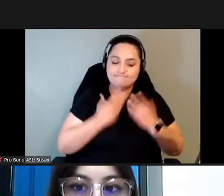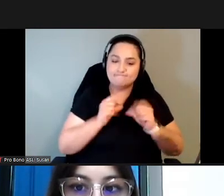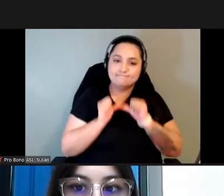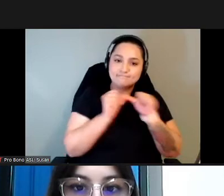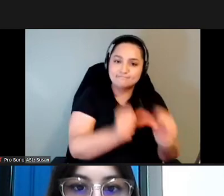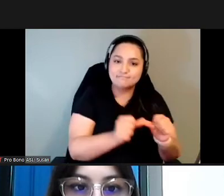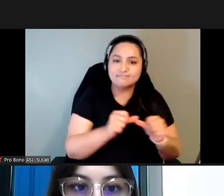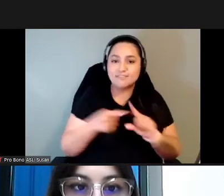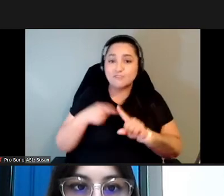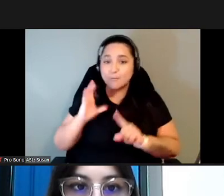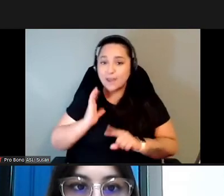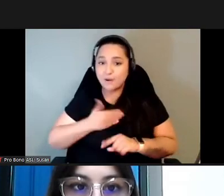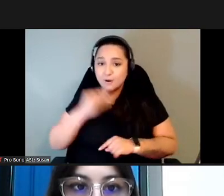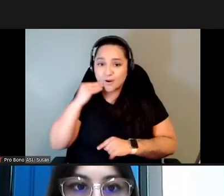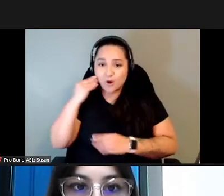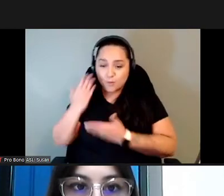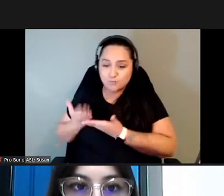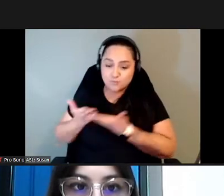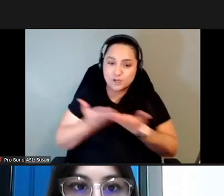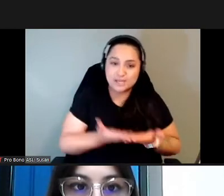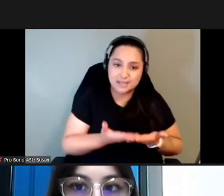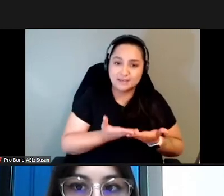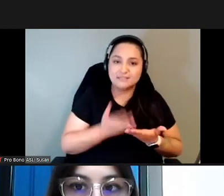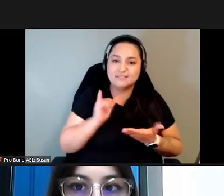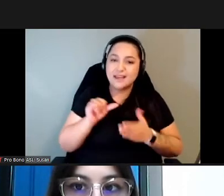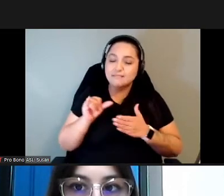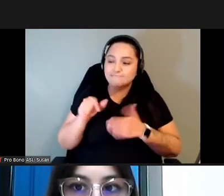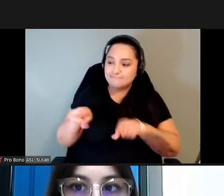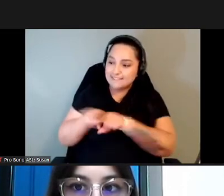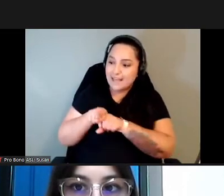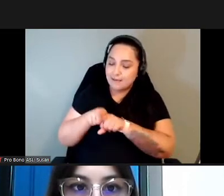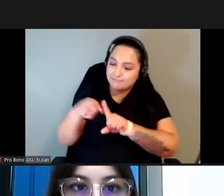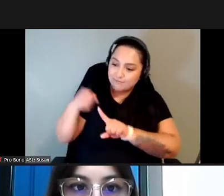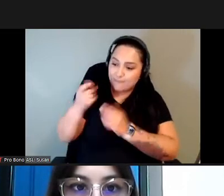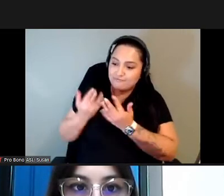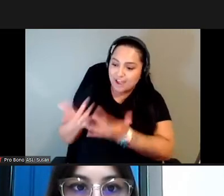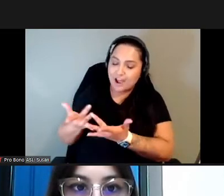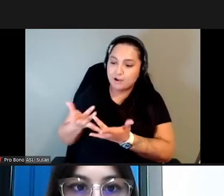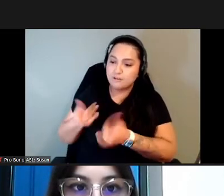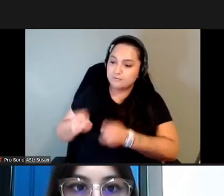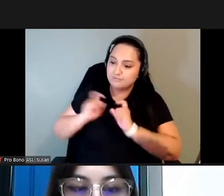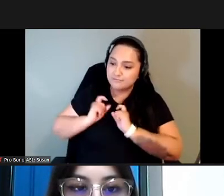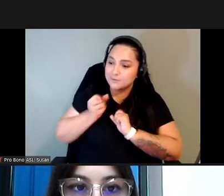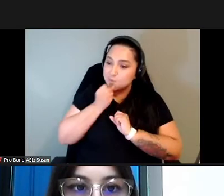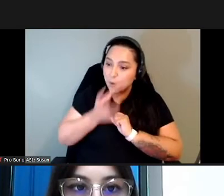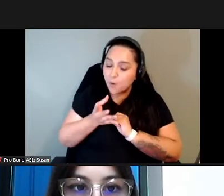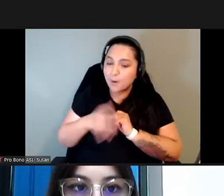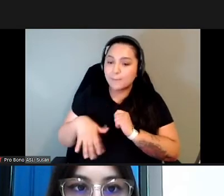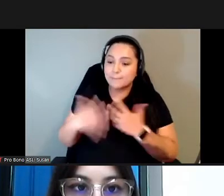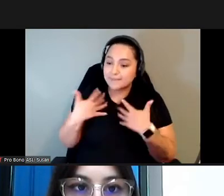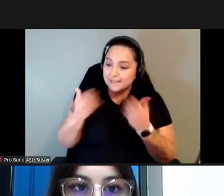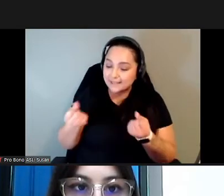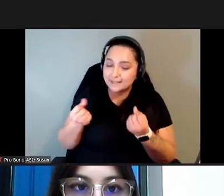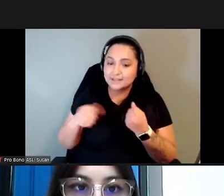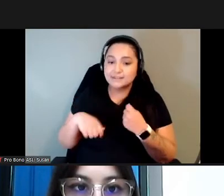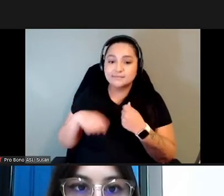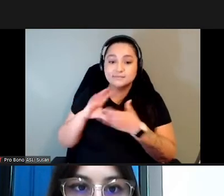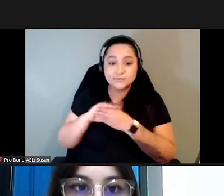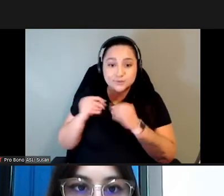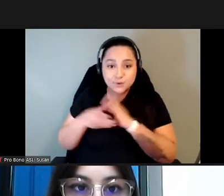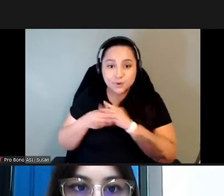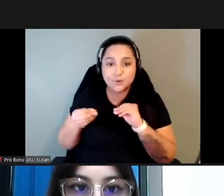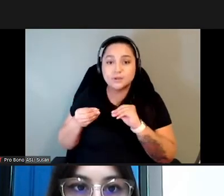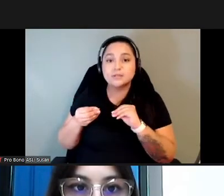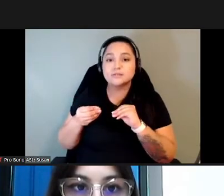embers, the same fire that provided warmth, that provided healing, stories, and all